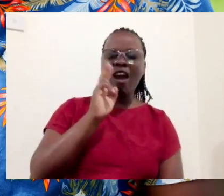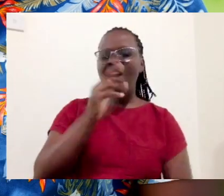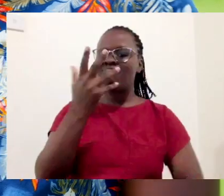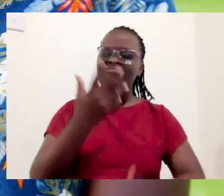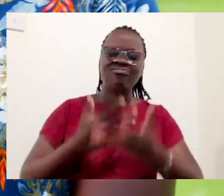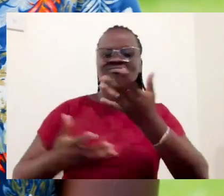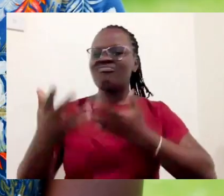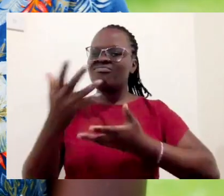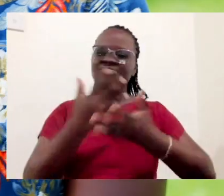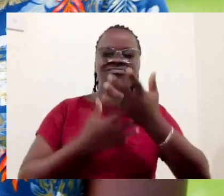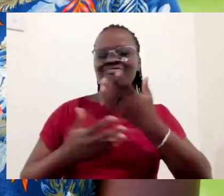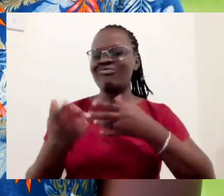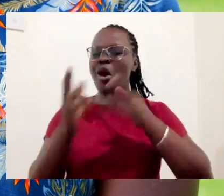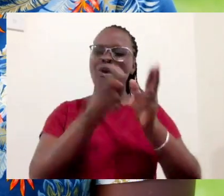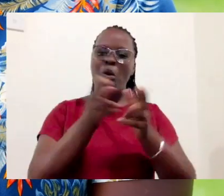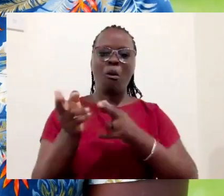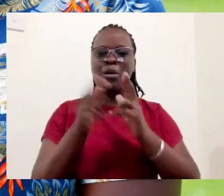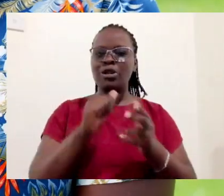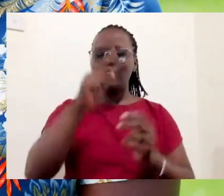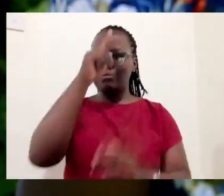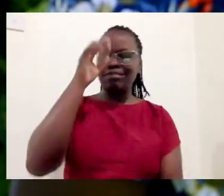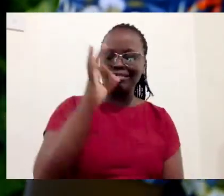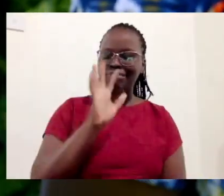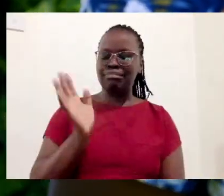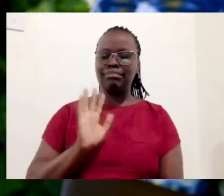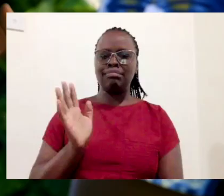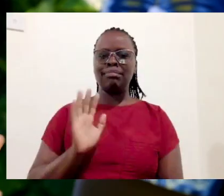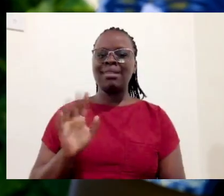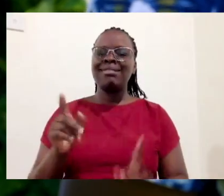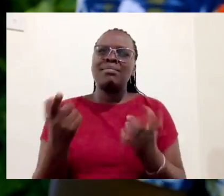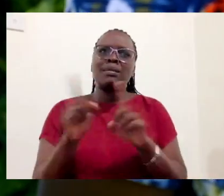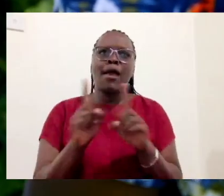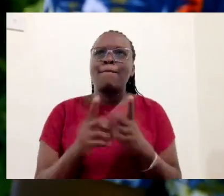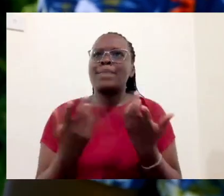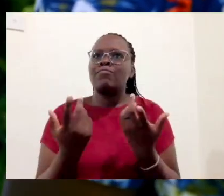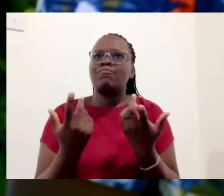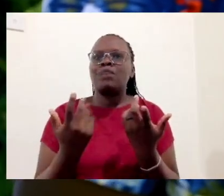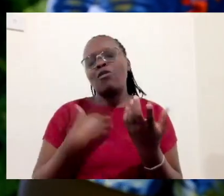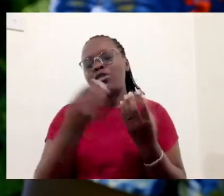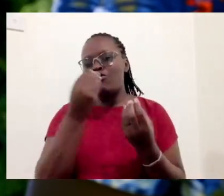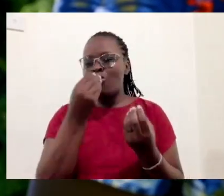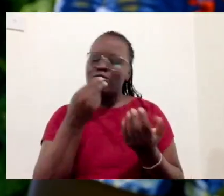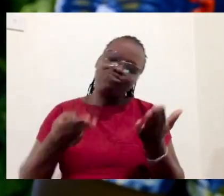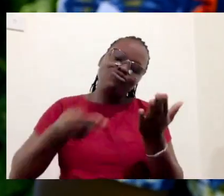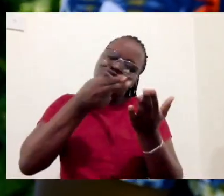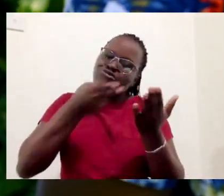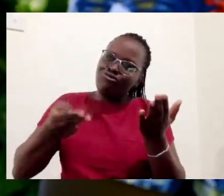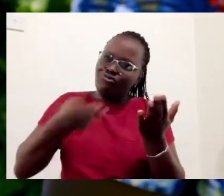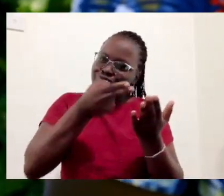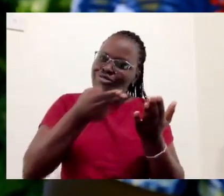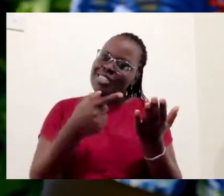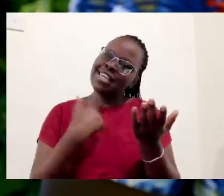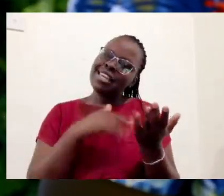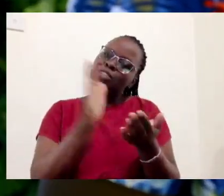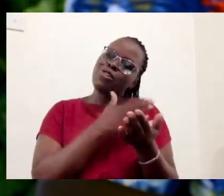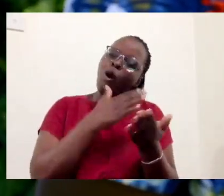like organic is natural. Yeah, it should happen like you are feeding the child, the